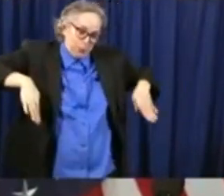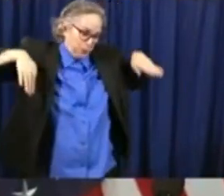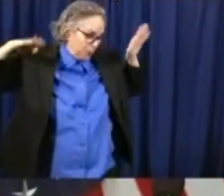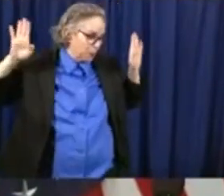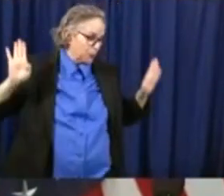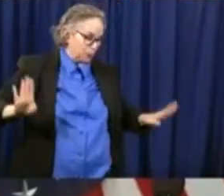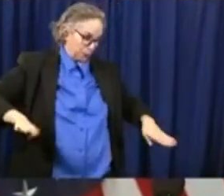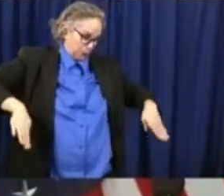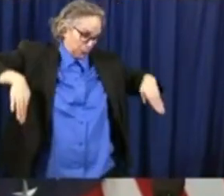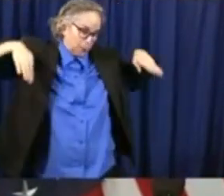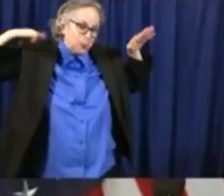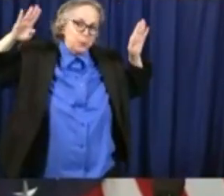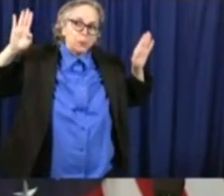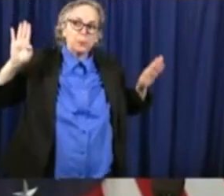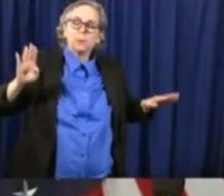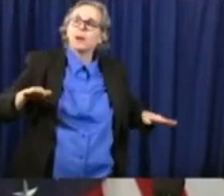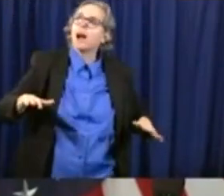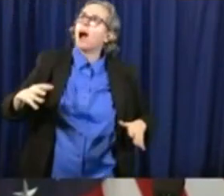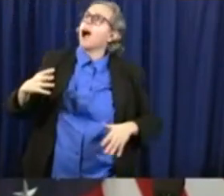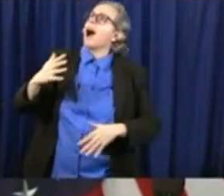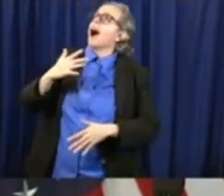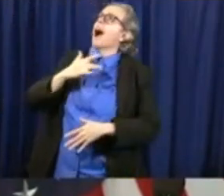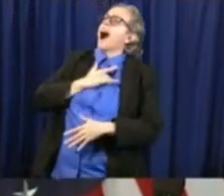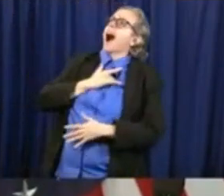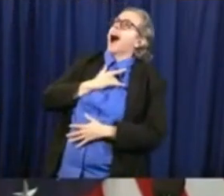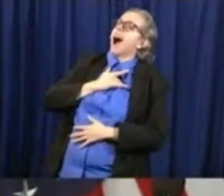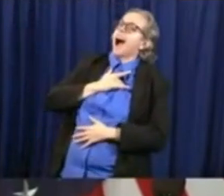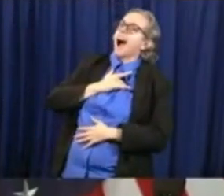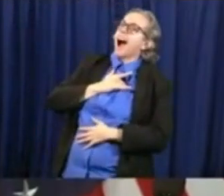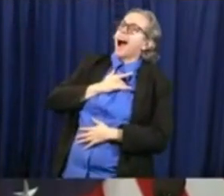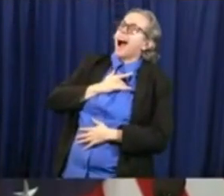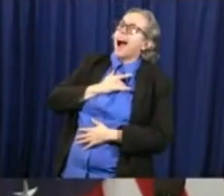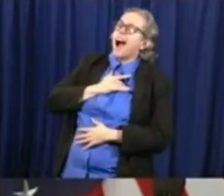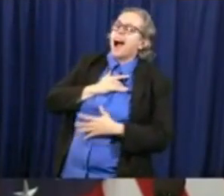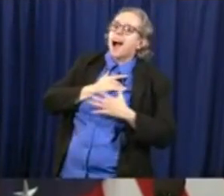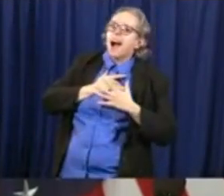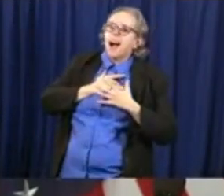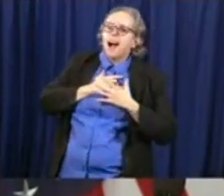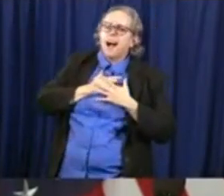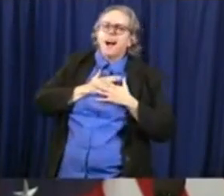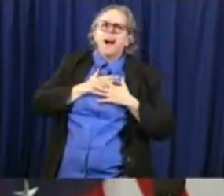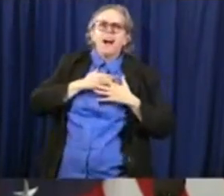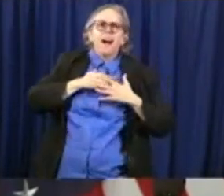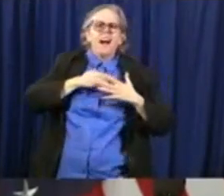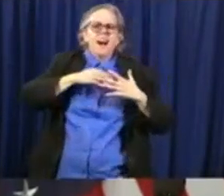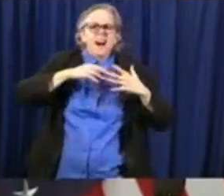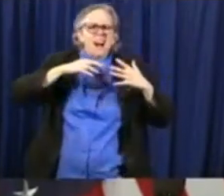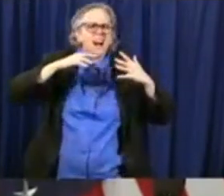Oh.